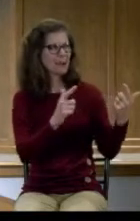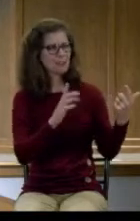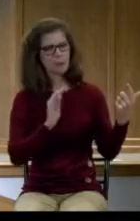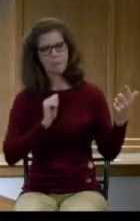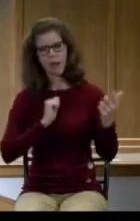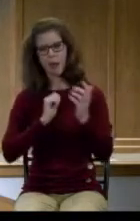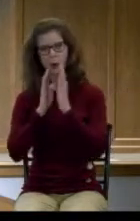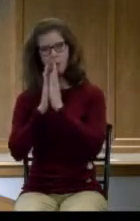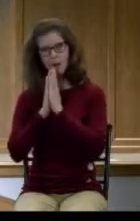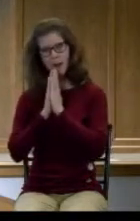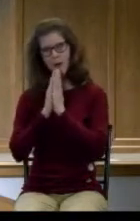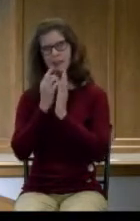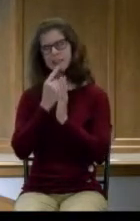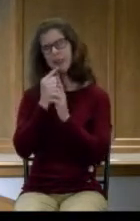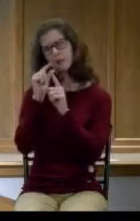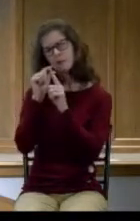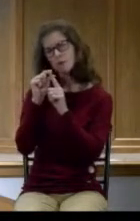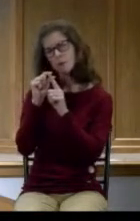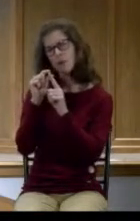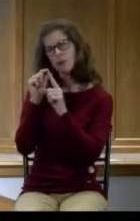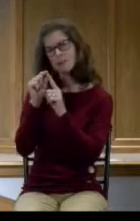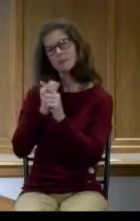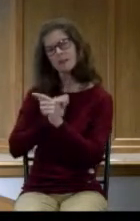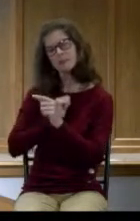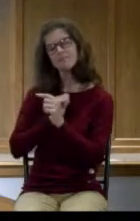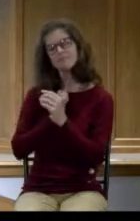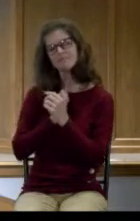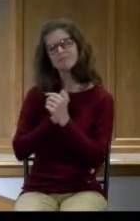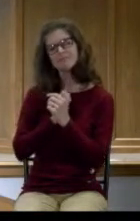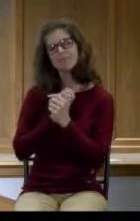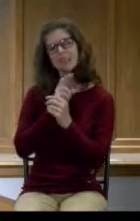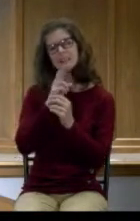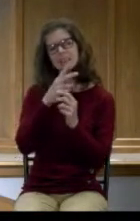challenging. Now, here's the second reason I love Paul's prayers.